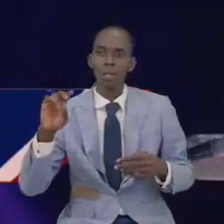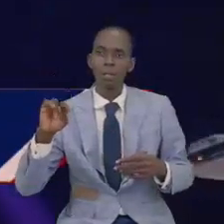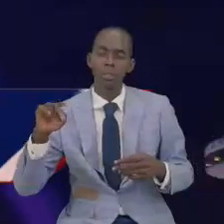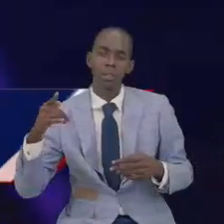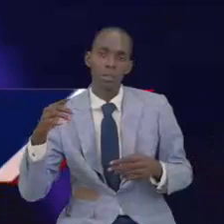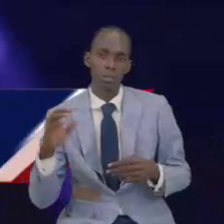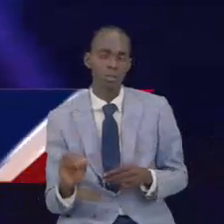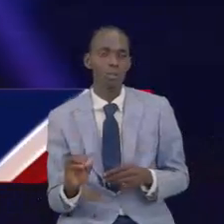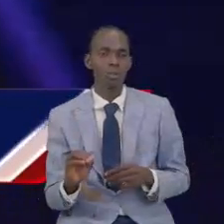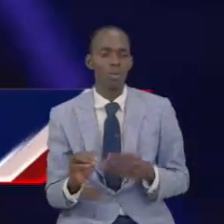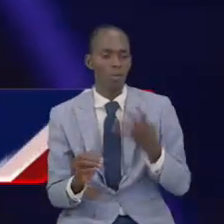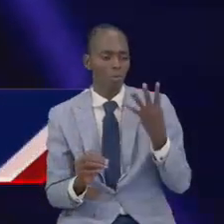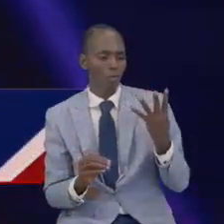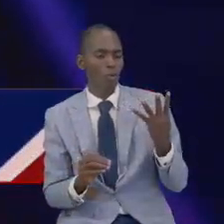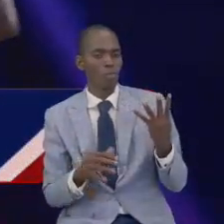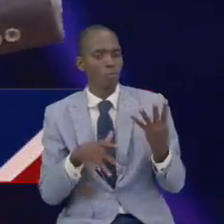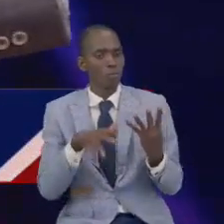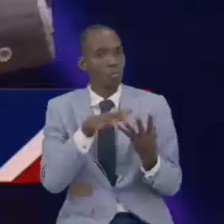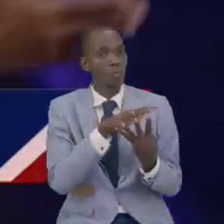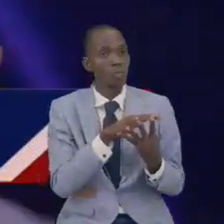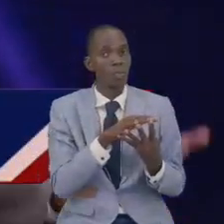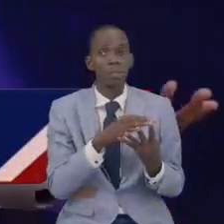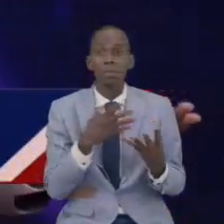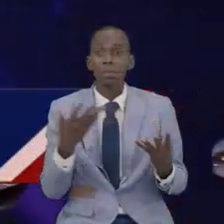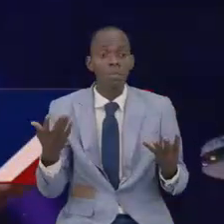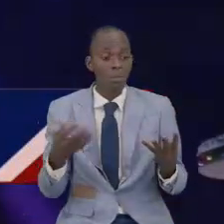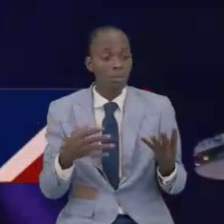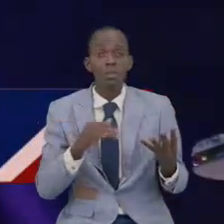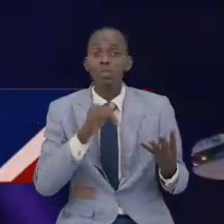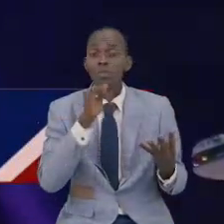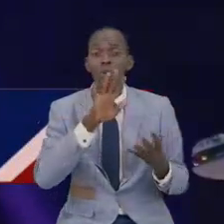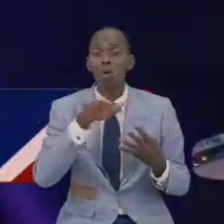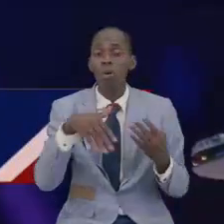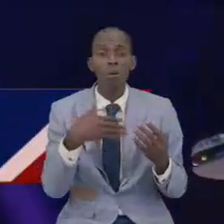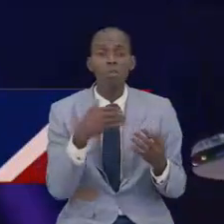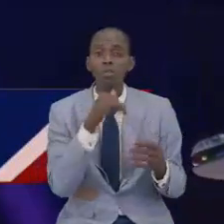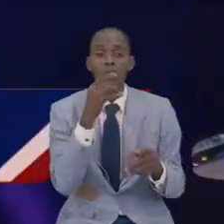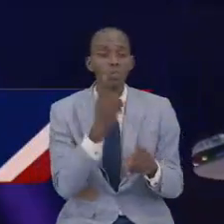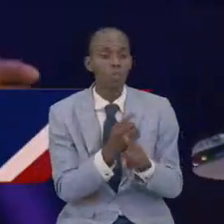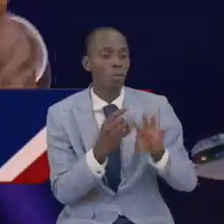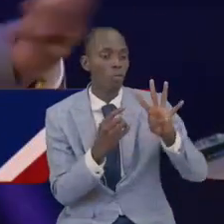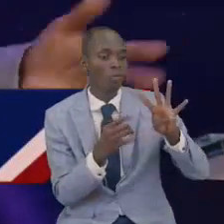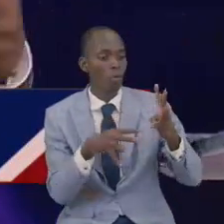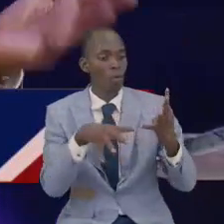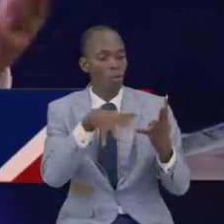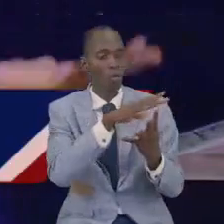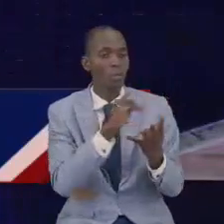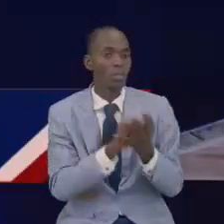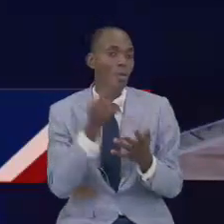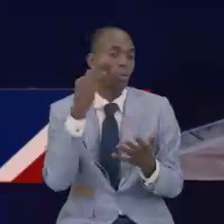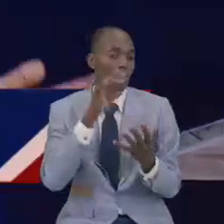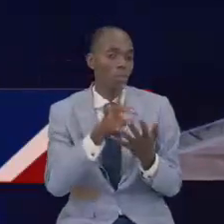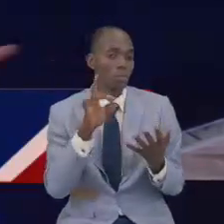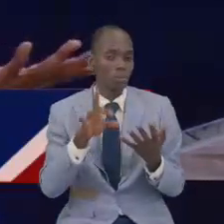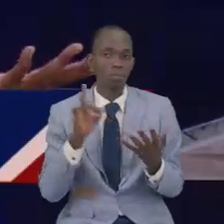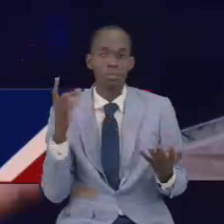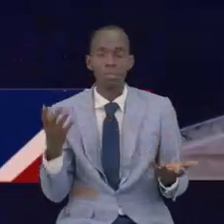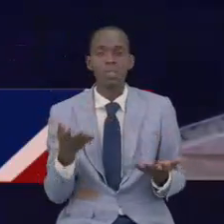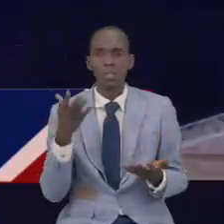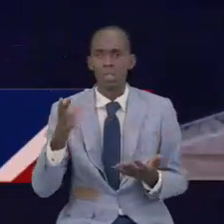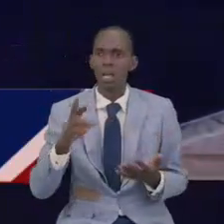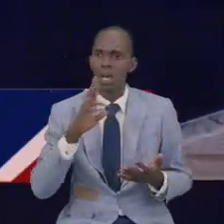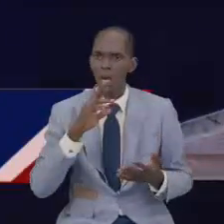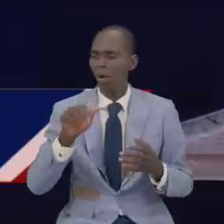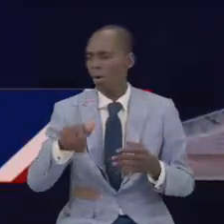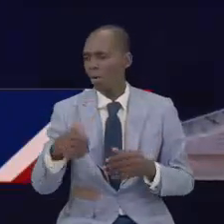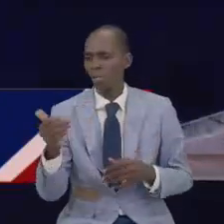other children too, they were not the only four that were chosen, that came from Judah. And all the Chaldeans too, all the Babylonians